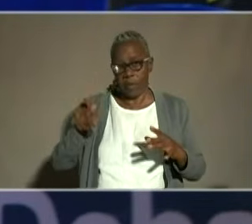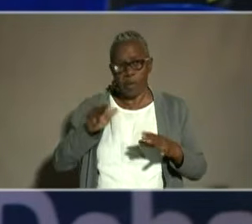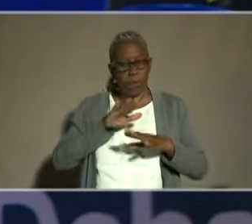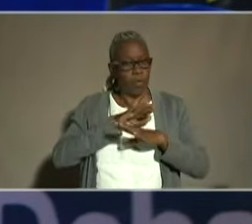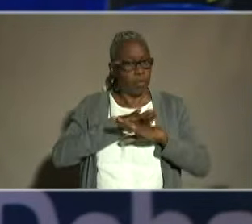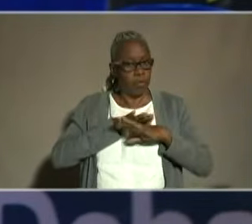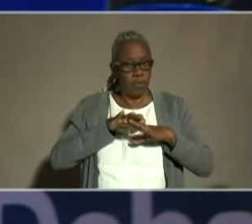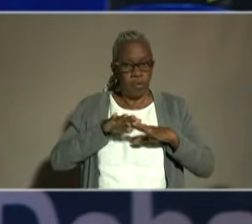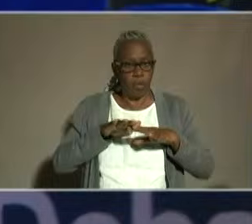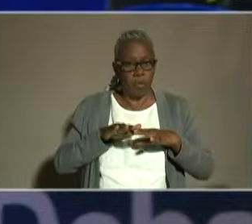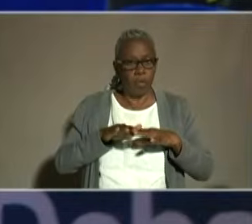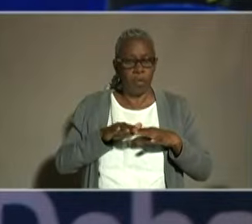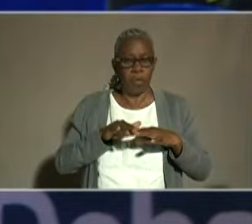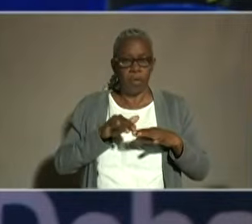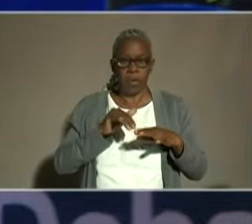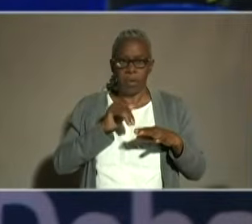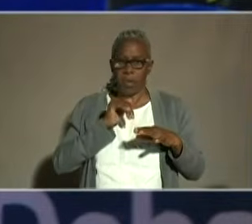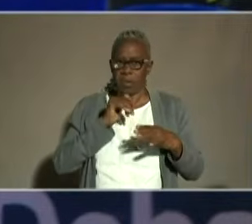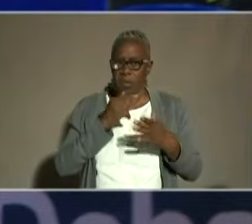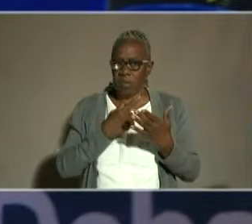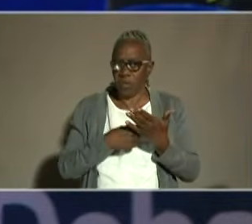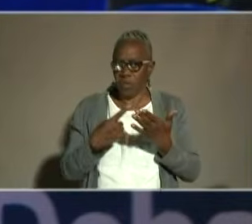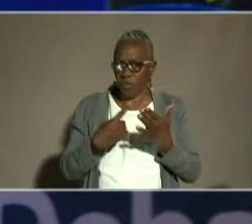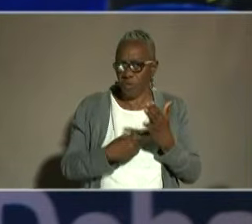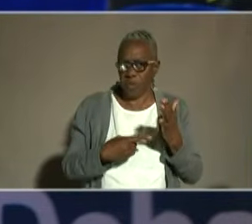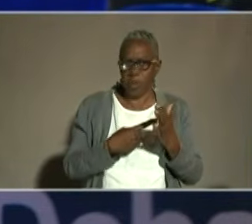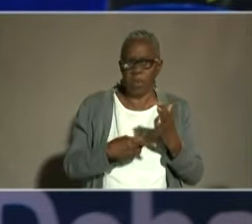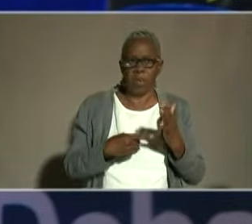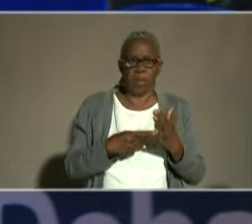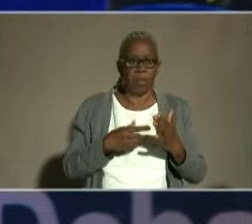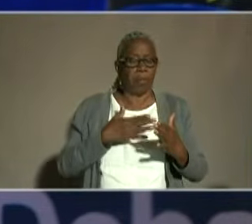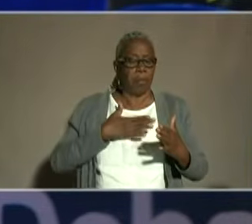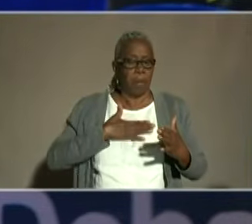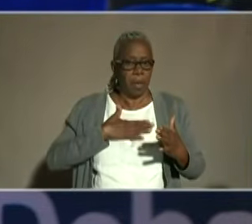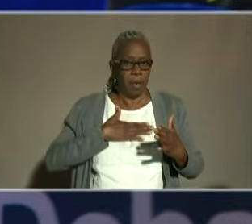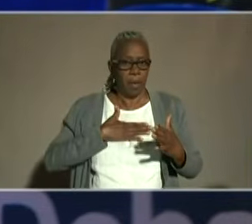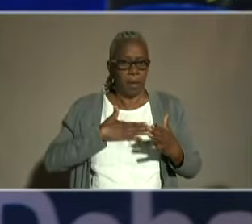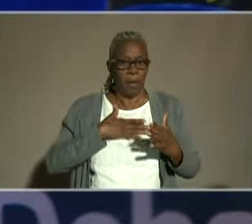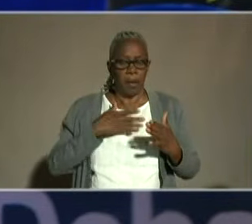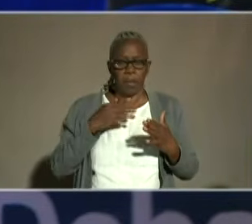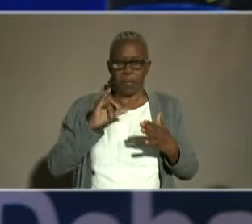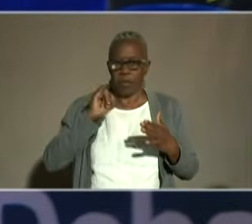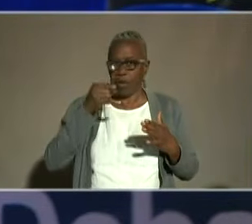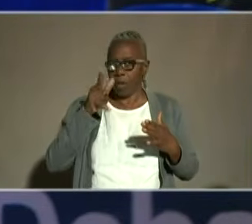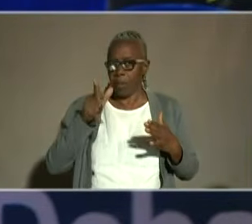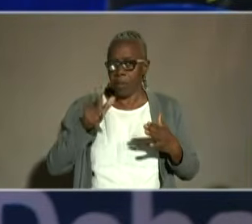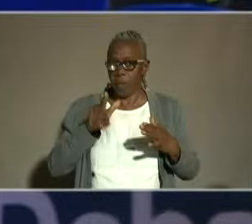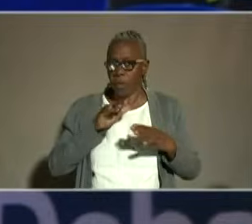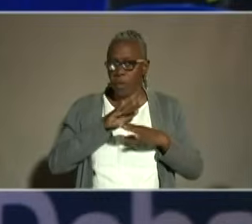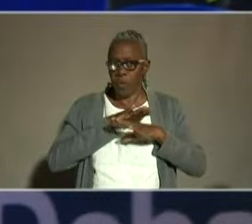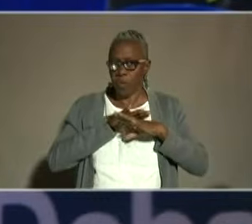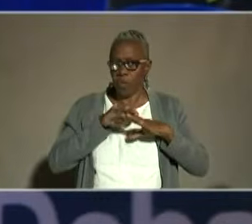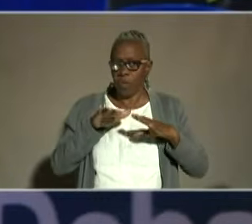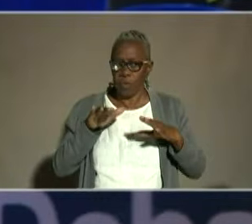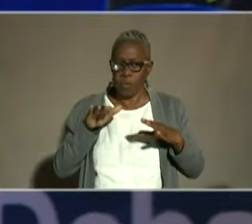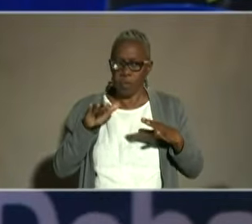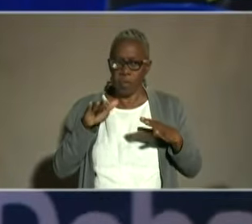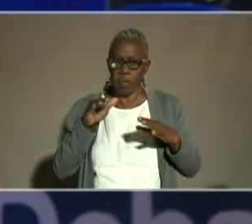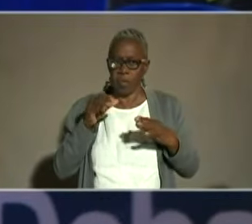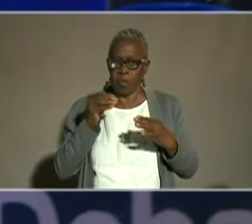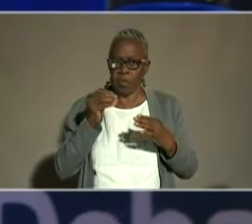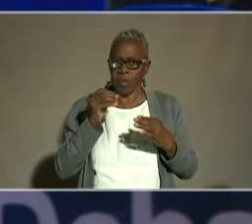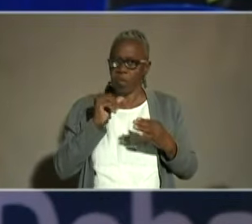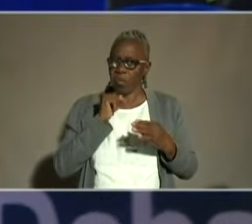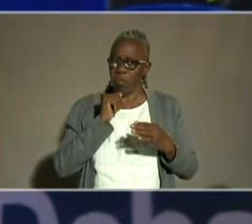freedom. To be clear, my political party did not object. The objections came from the